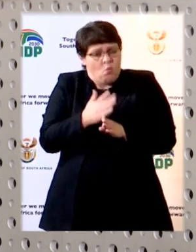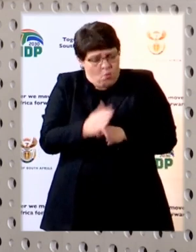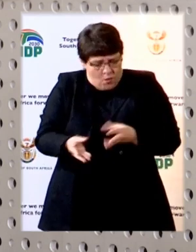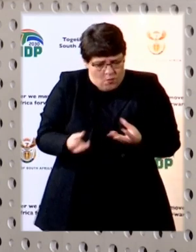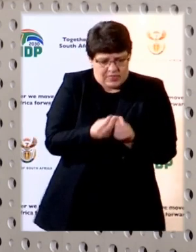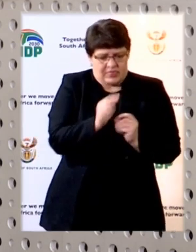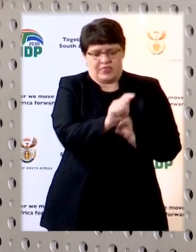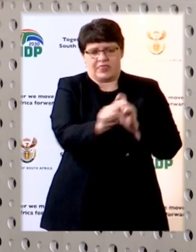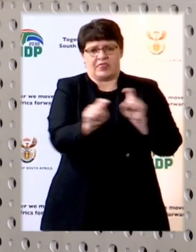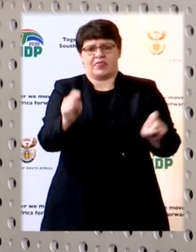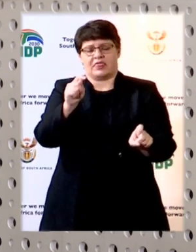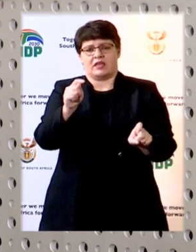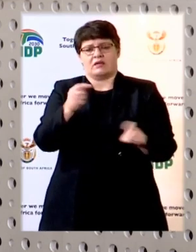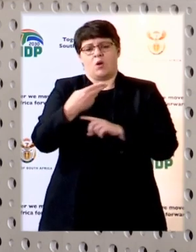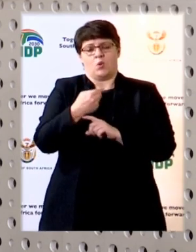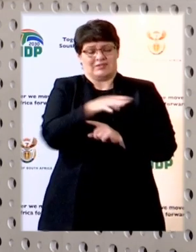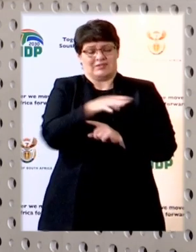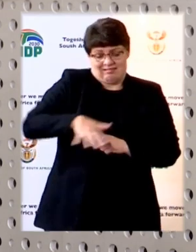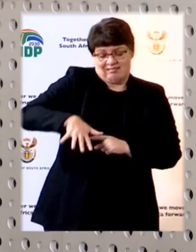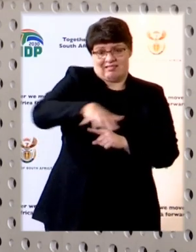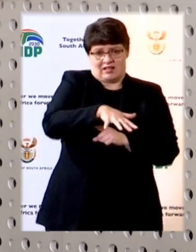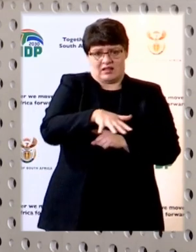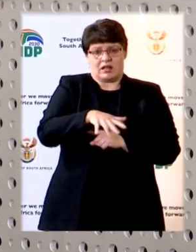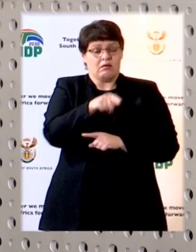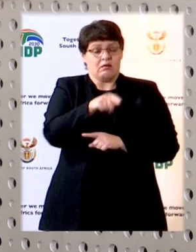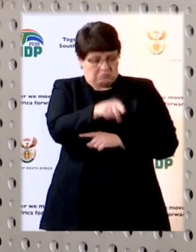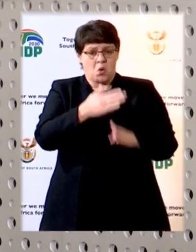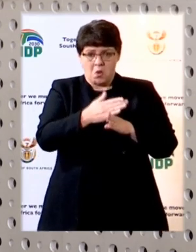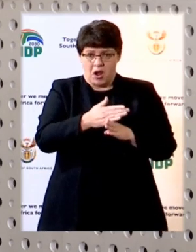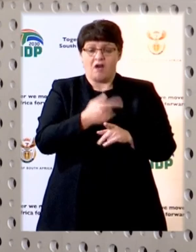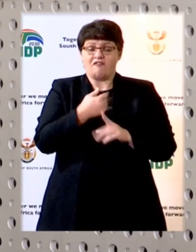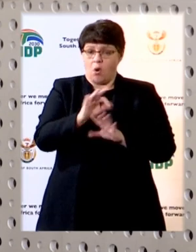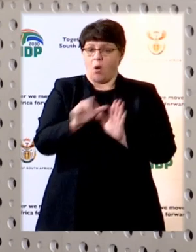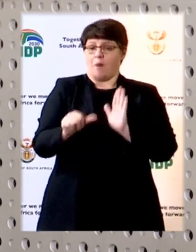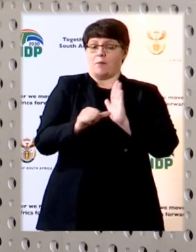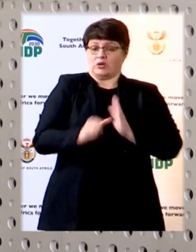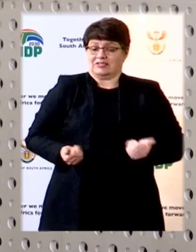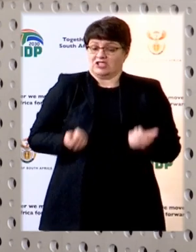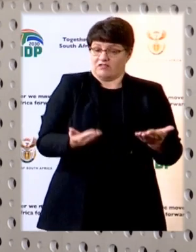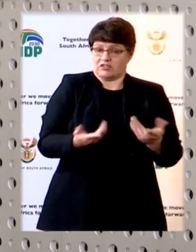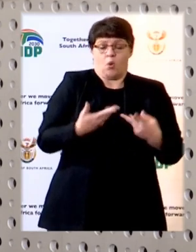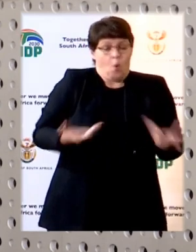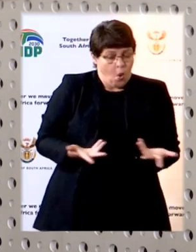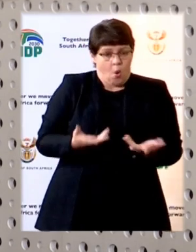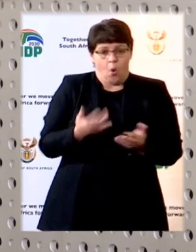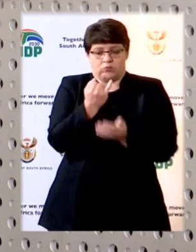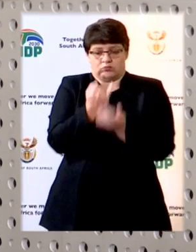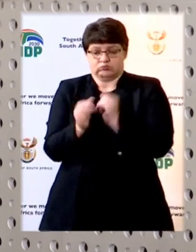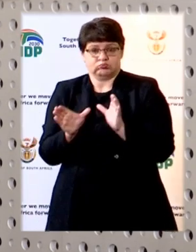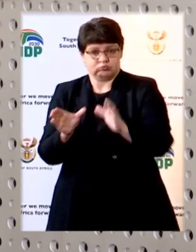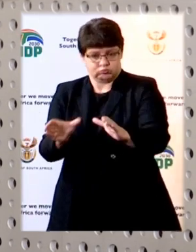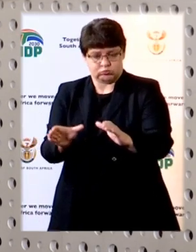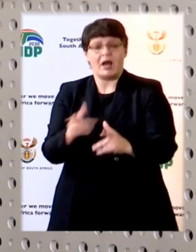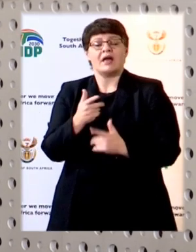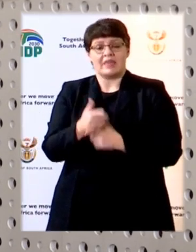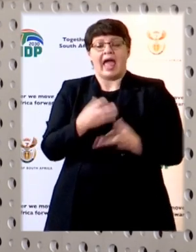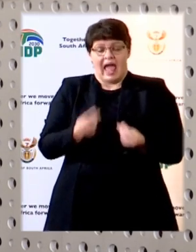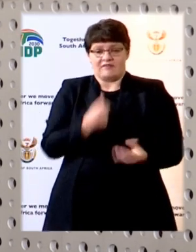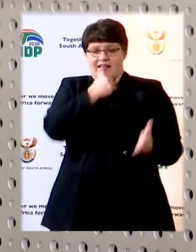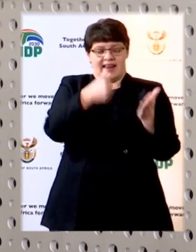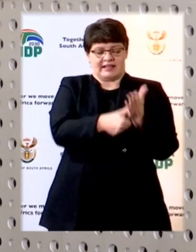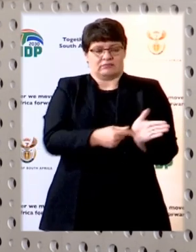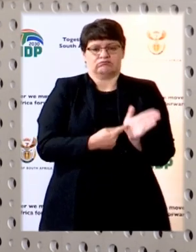ensure that those who are to operate in support of essential services or quarantine do get a letter